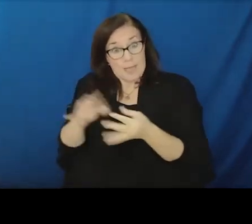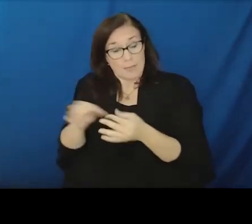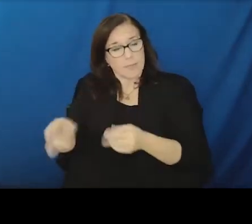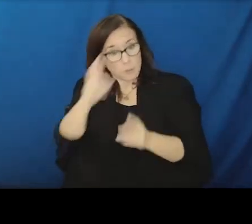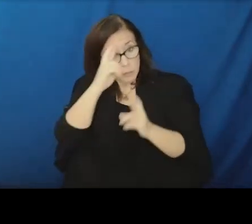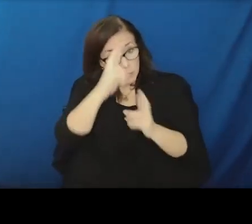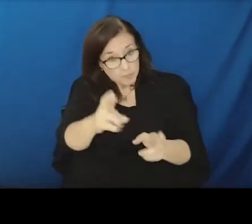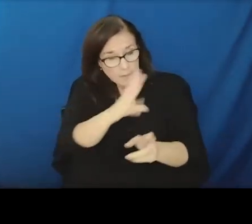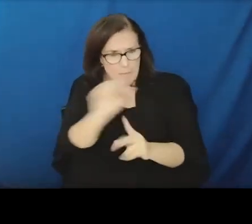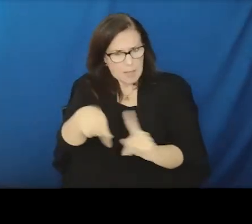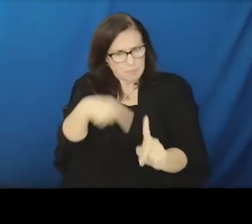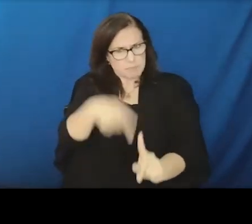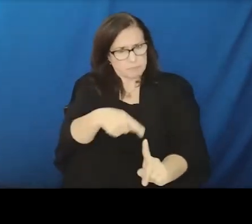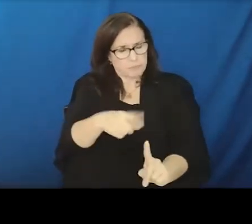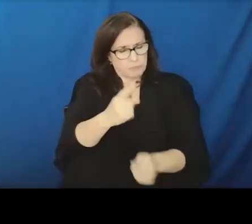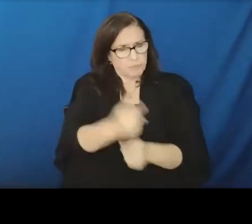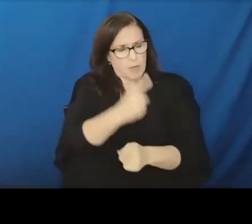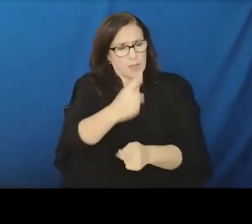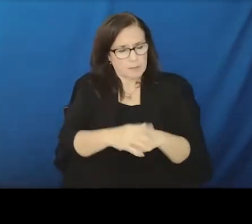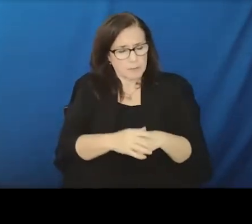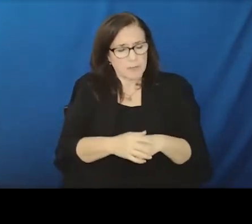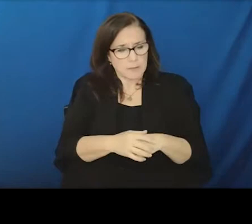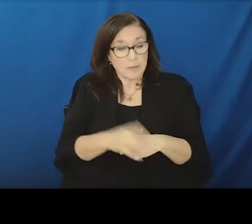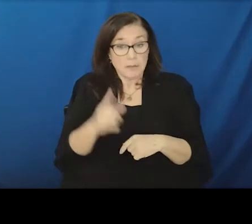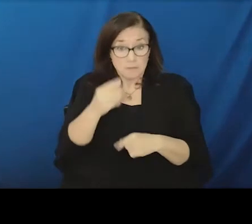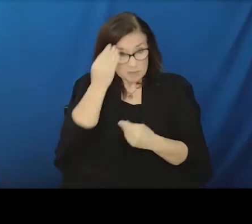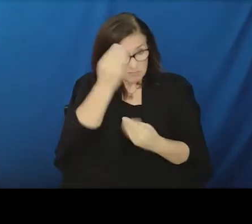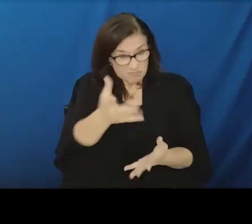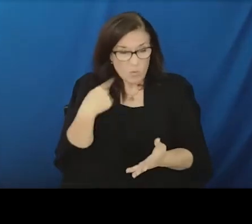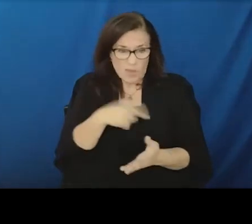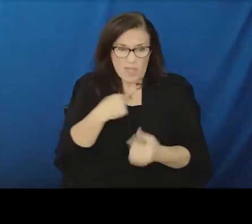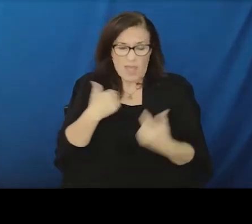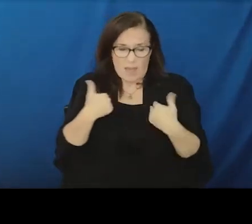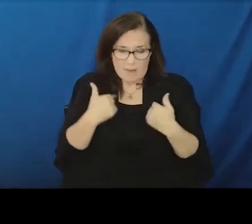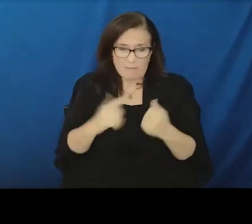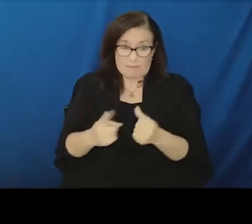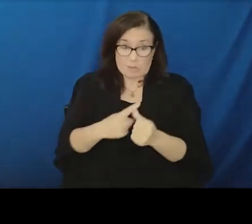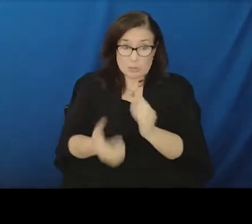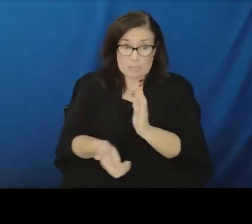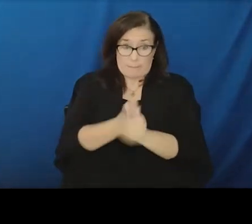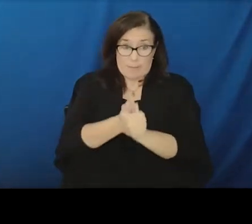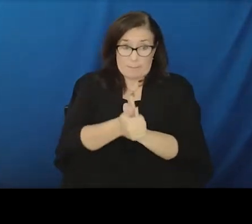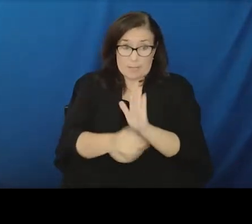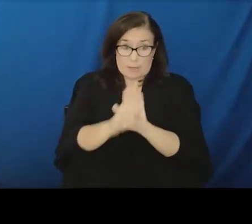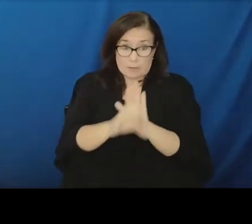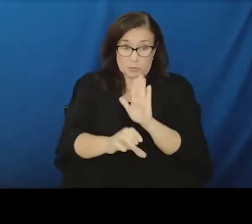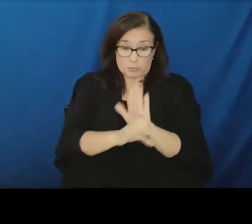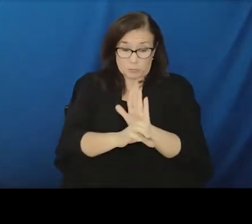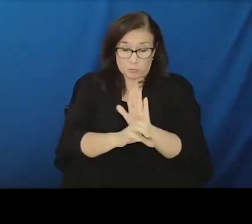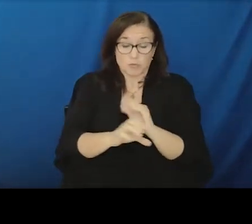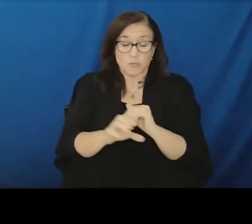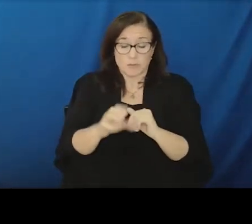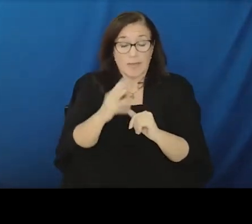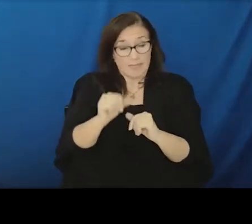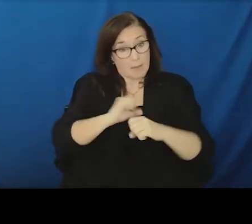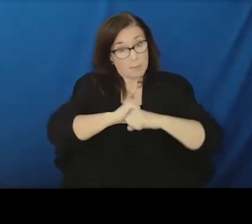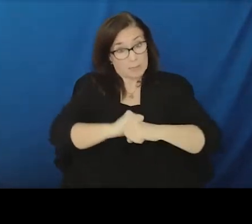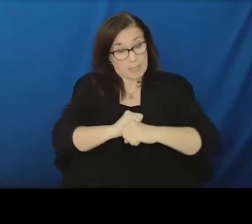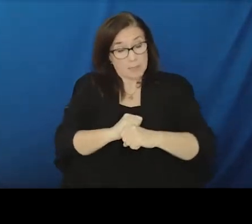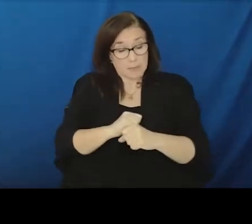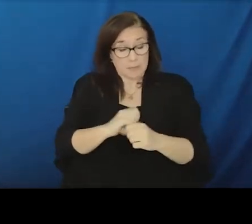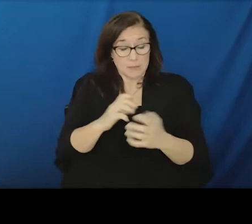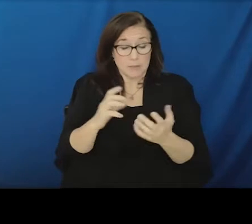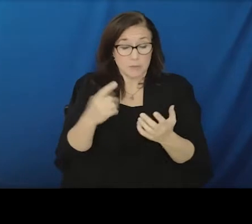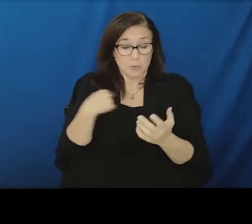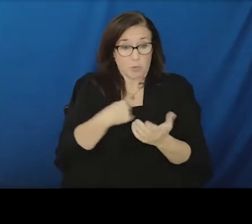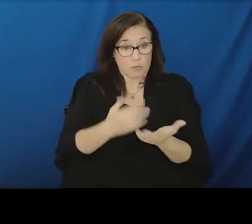And I would remind you that we do have a First Amendment. It does protect free speech. And I would remind